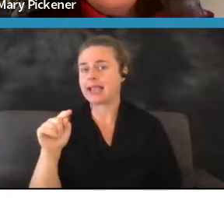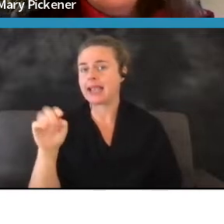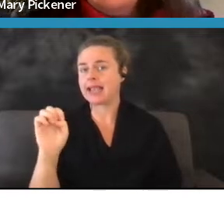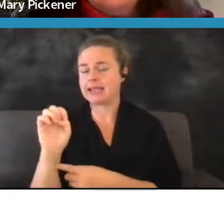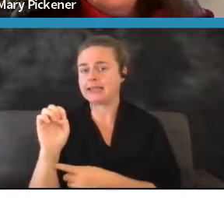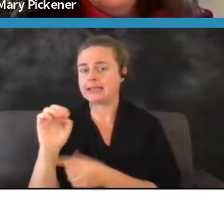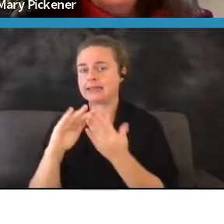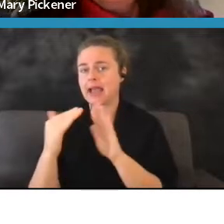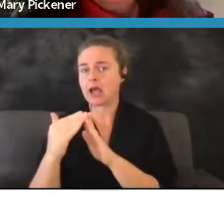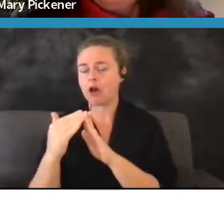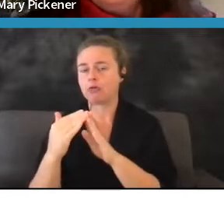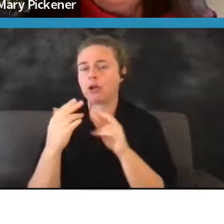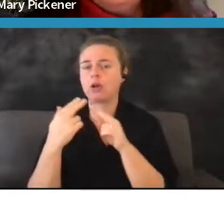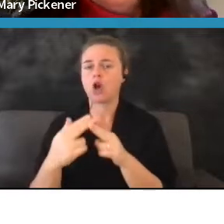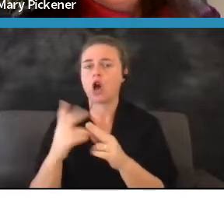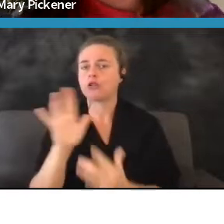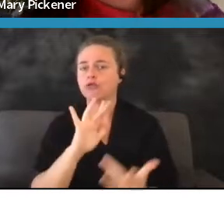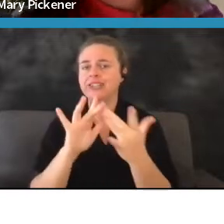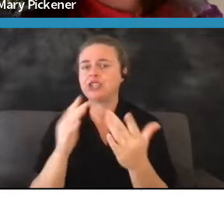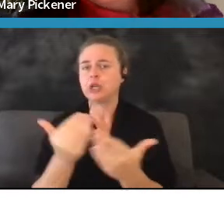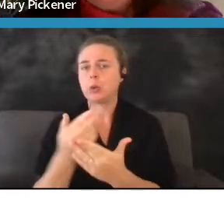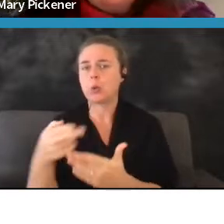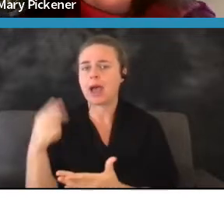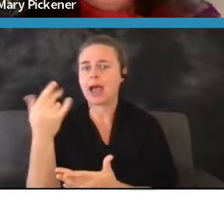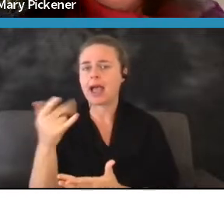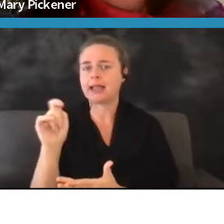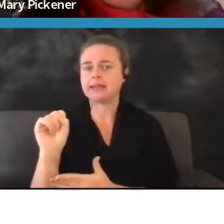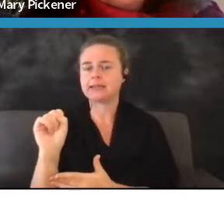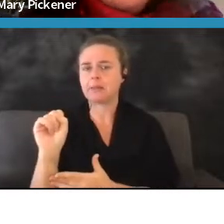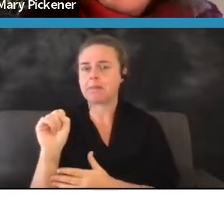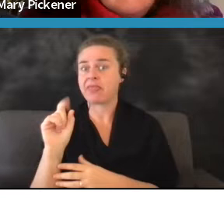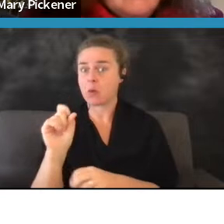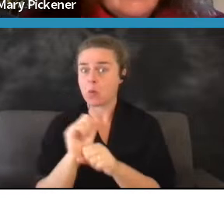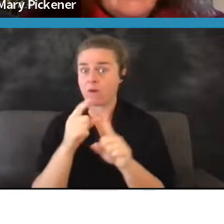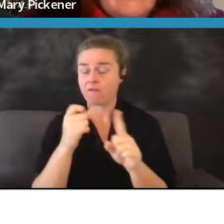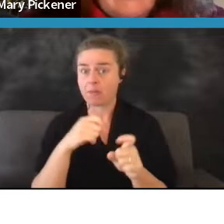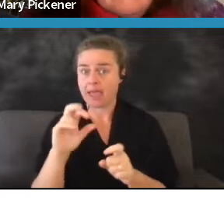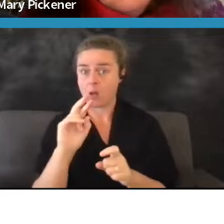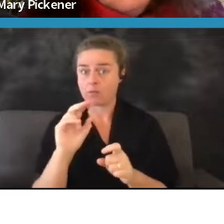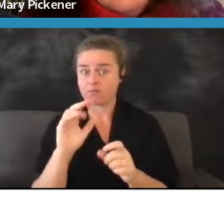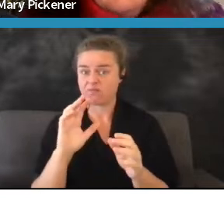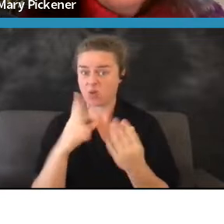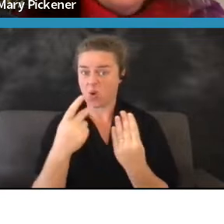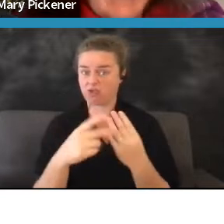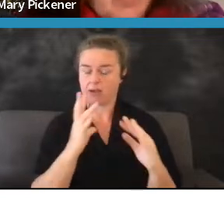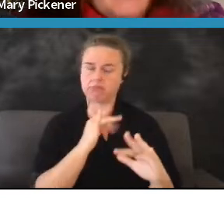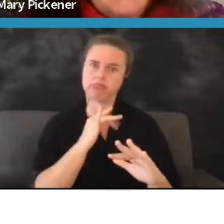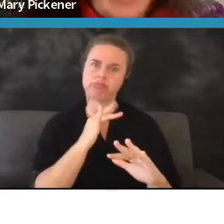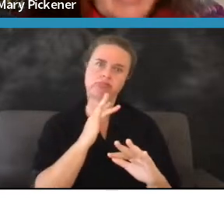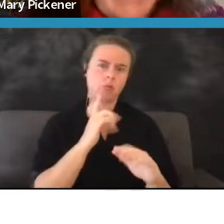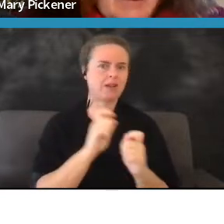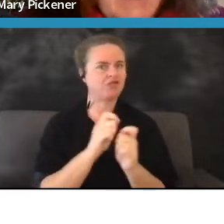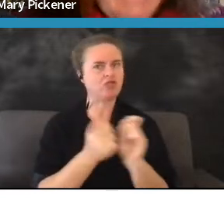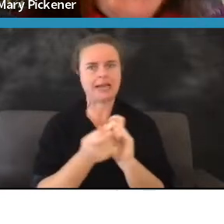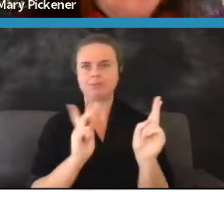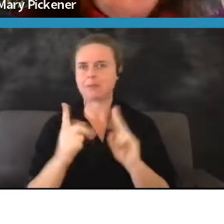an amazing thing. And the work that comes out of that is life-changing for generations. And that's where that